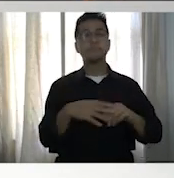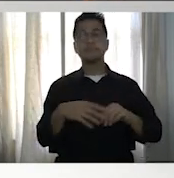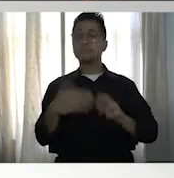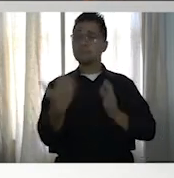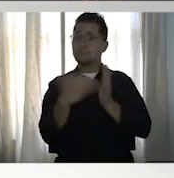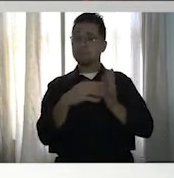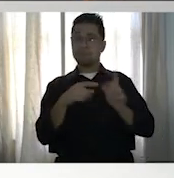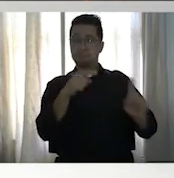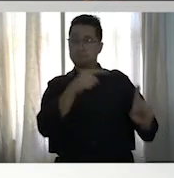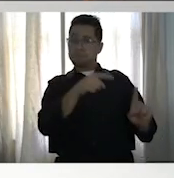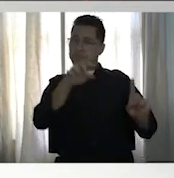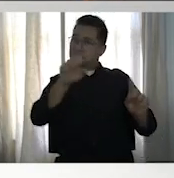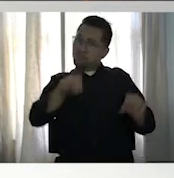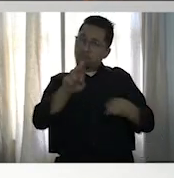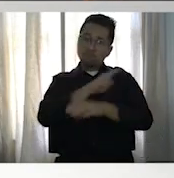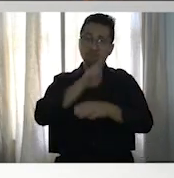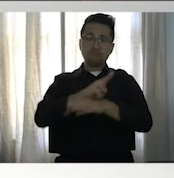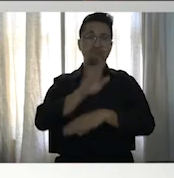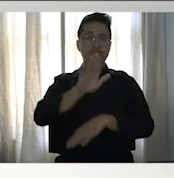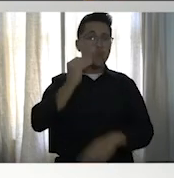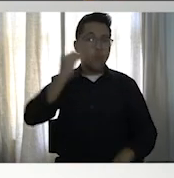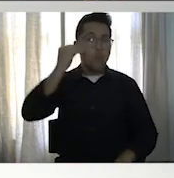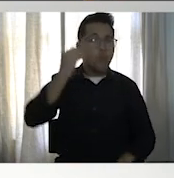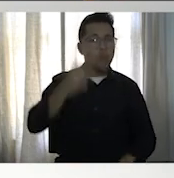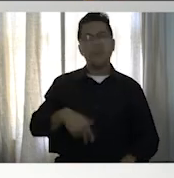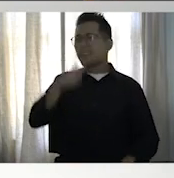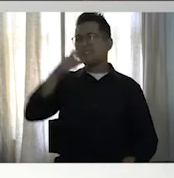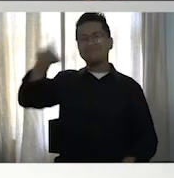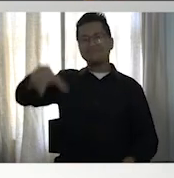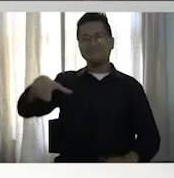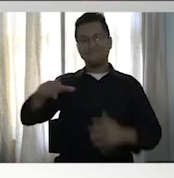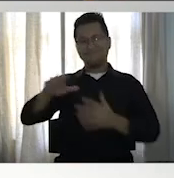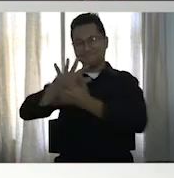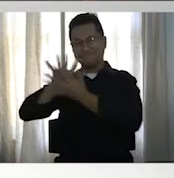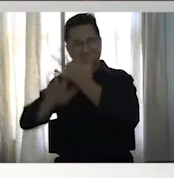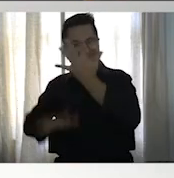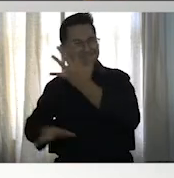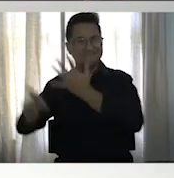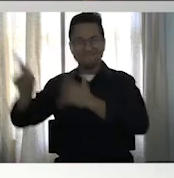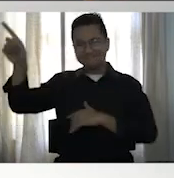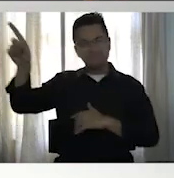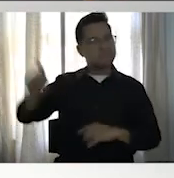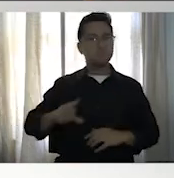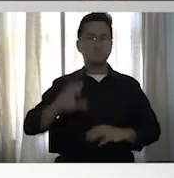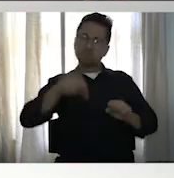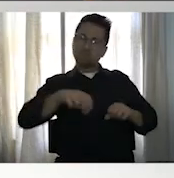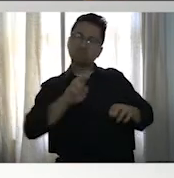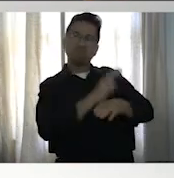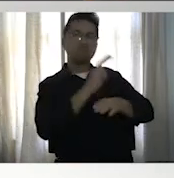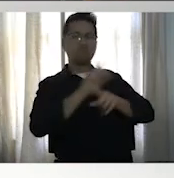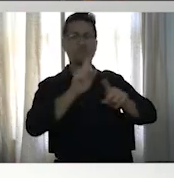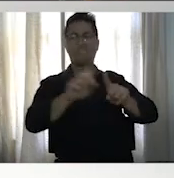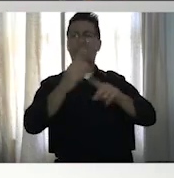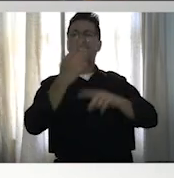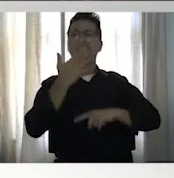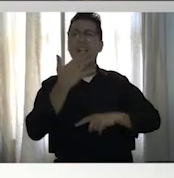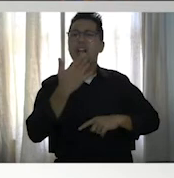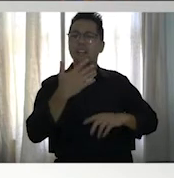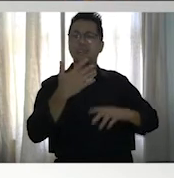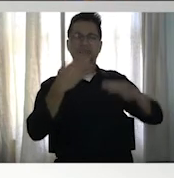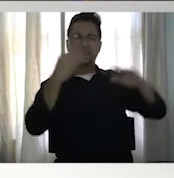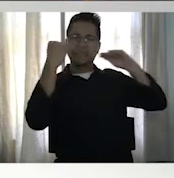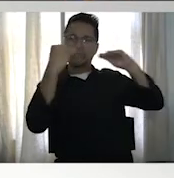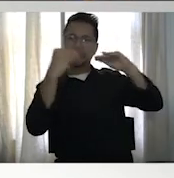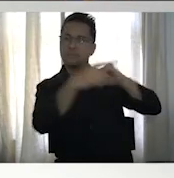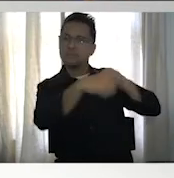something you can use at your house. You don't need these materials. You can take different colors and just start teaching your children, you know, how